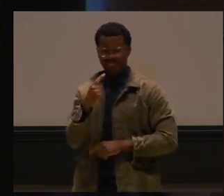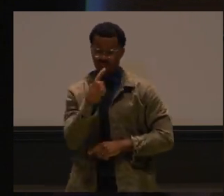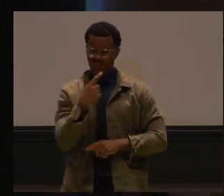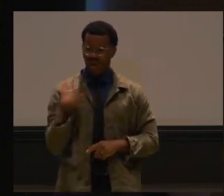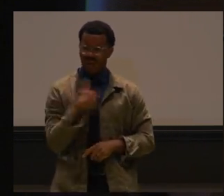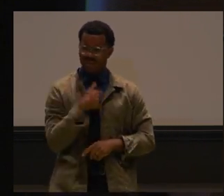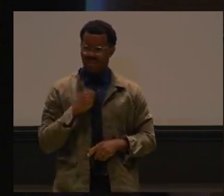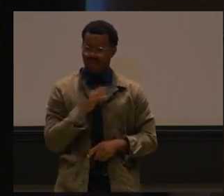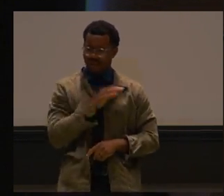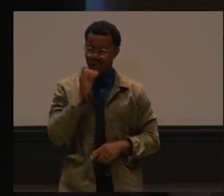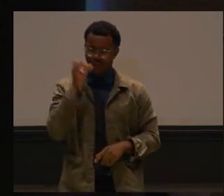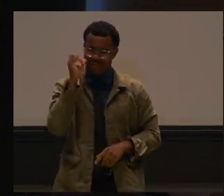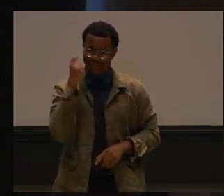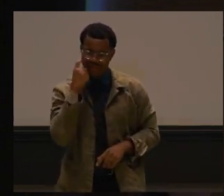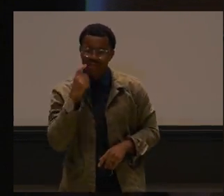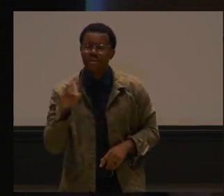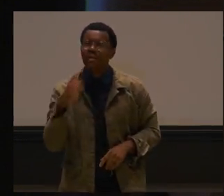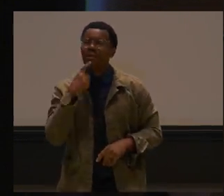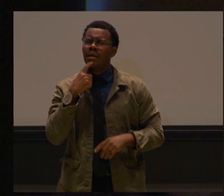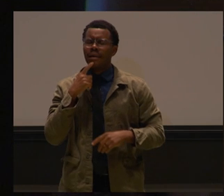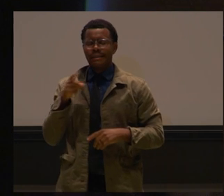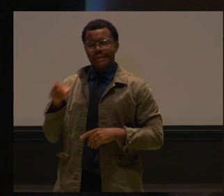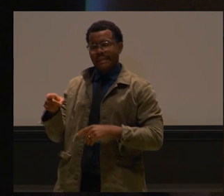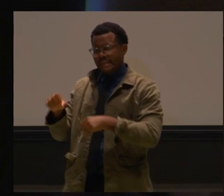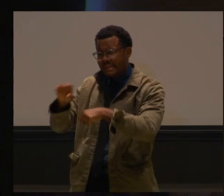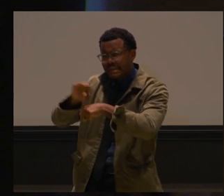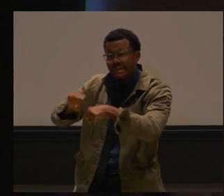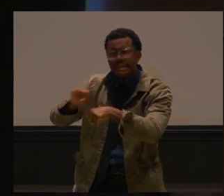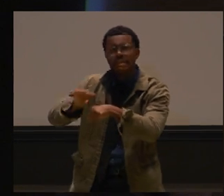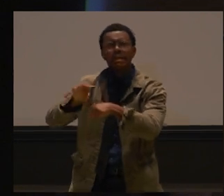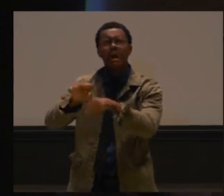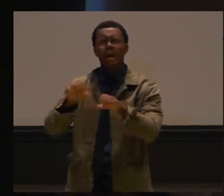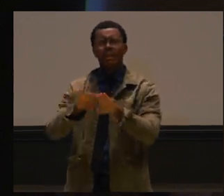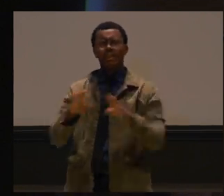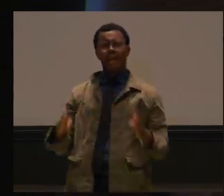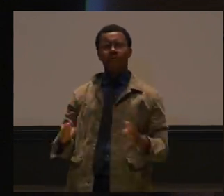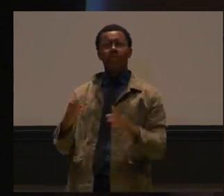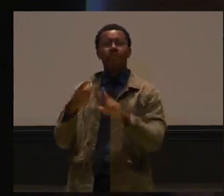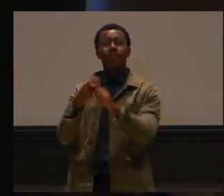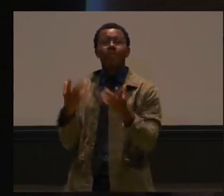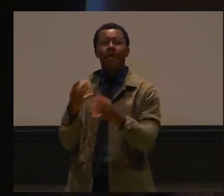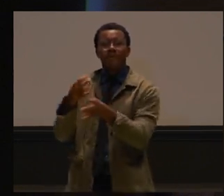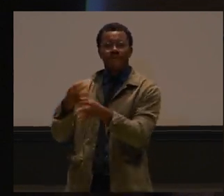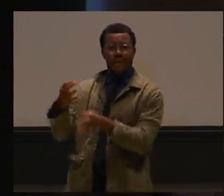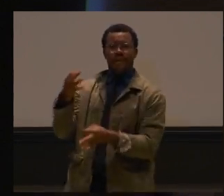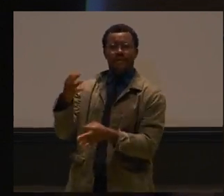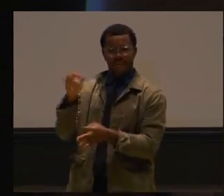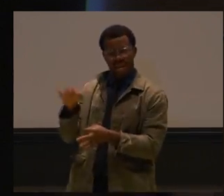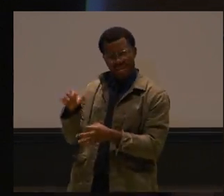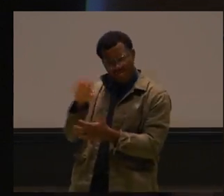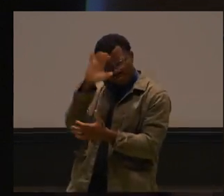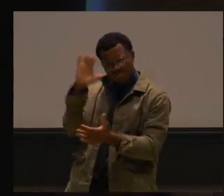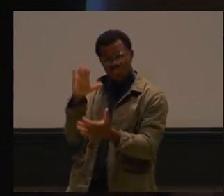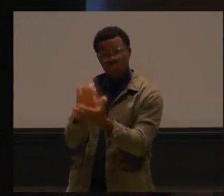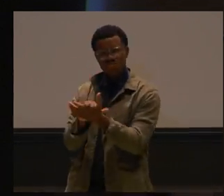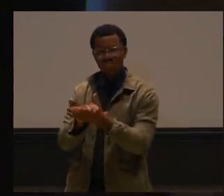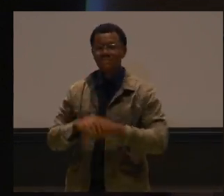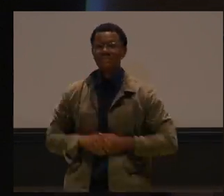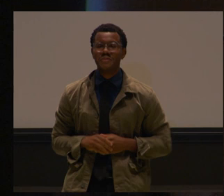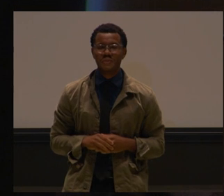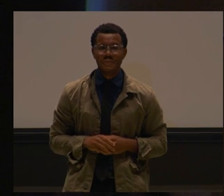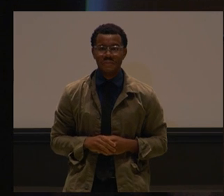only yesterday, he works, above all, from a platform of faith. A few quick technical